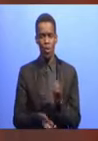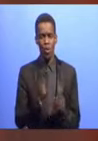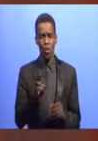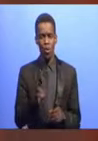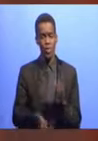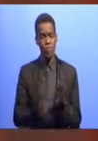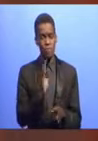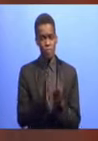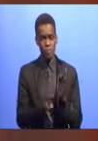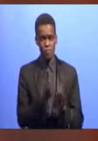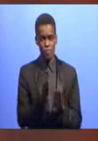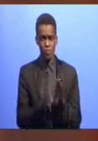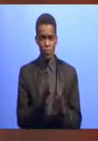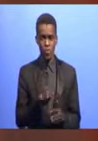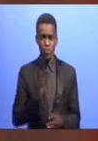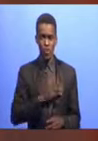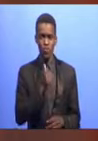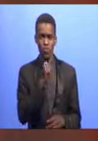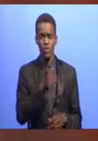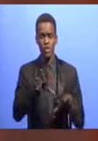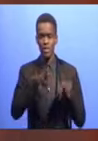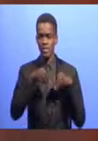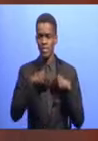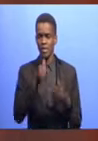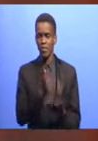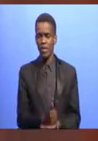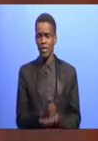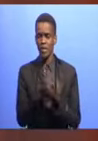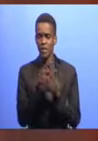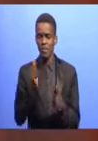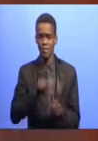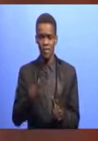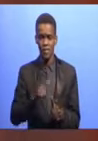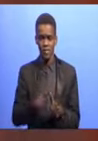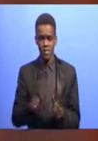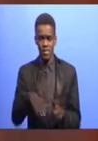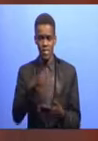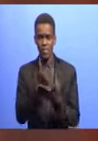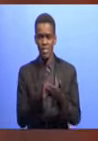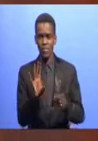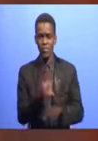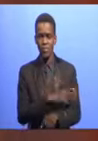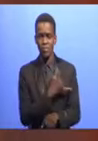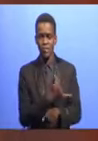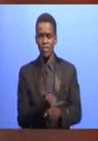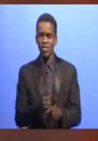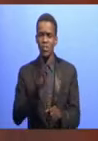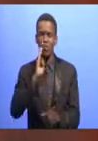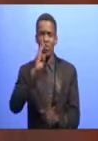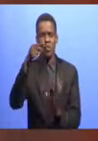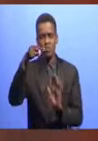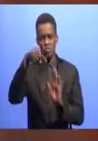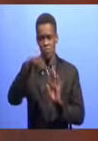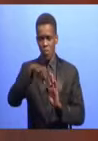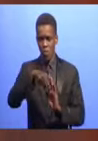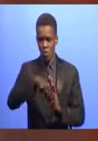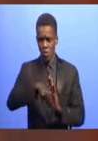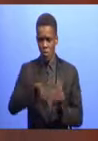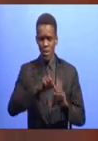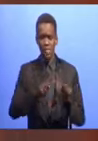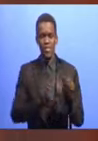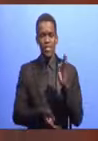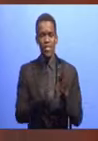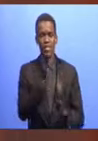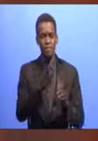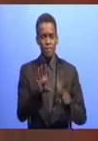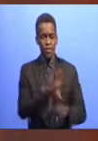dikompone tse dipotlana tse thata di ya go wa ene ga di wa jalo go raye mo e leng gore ba hirilwe ke babereki re ntse re lela ka